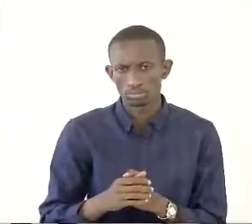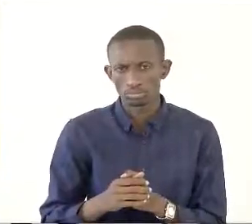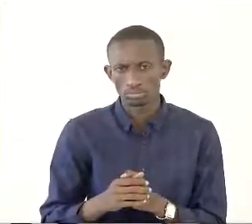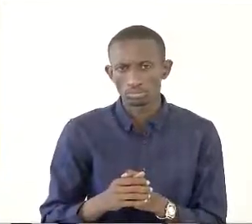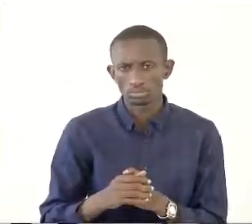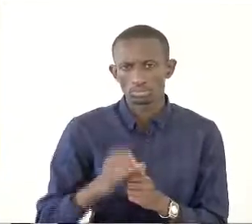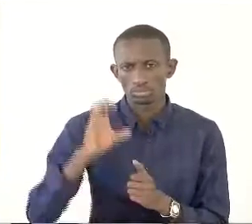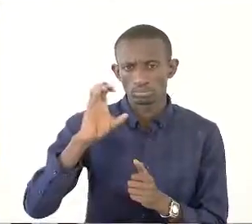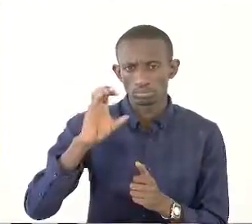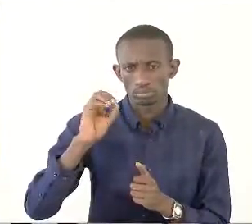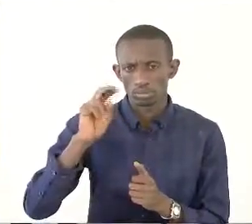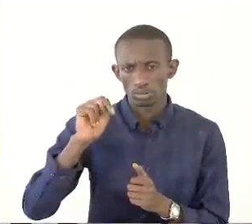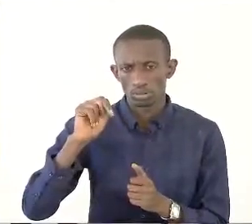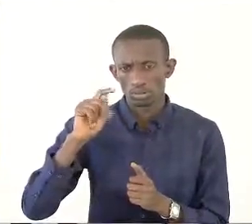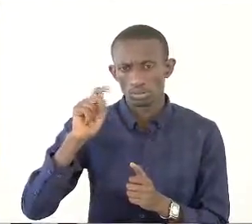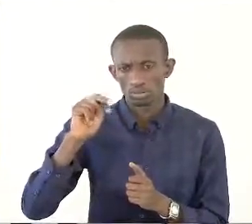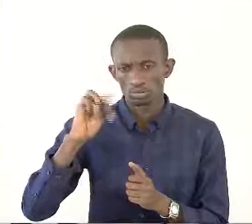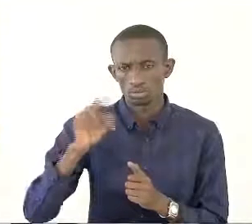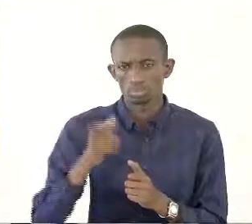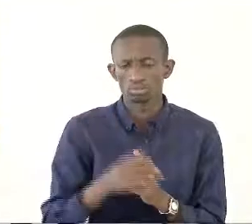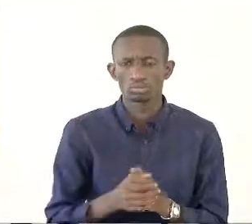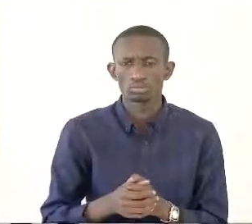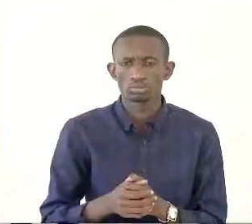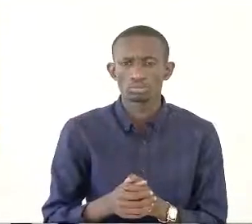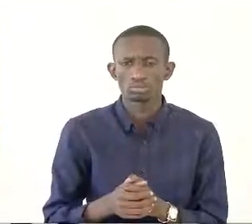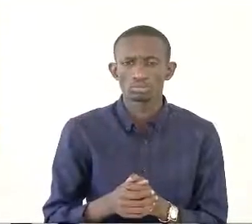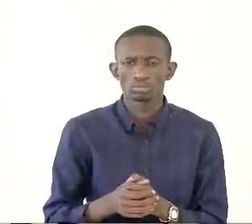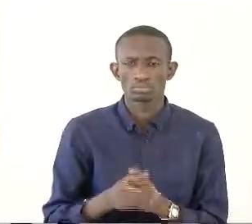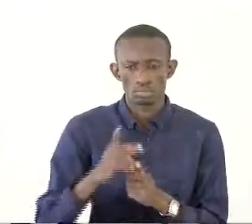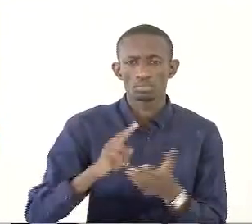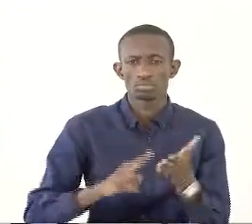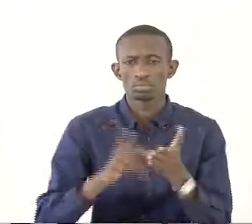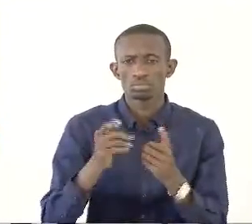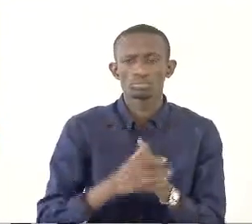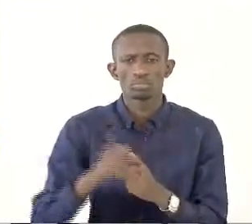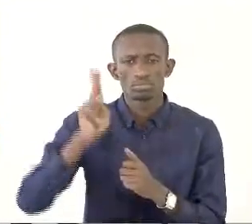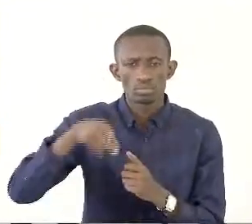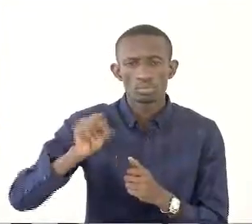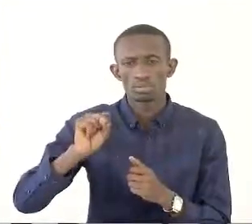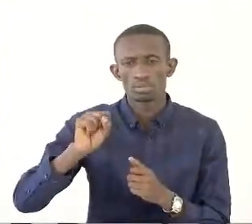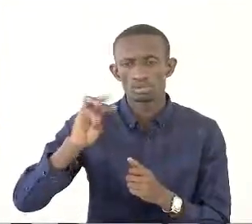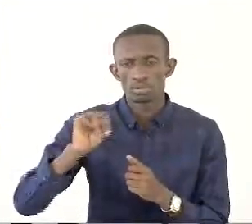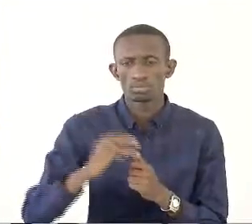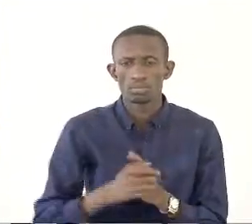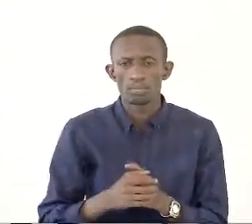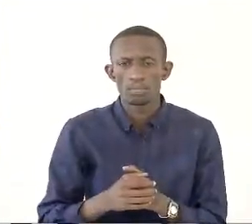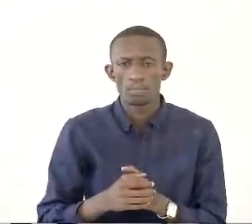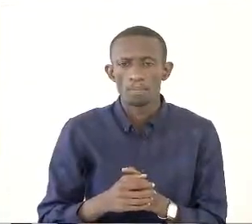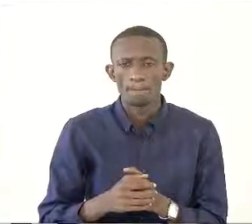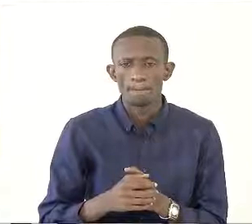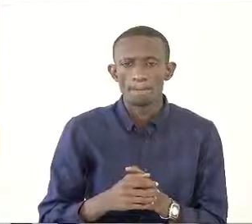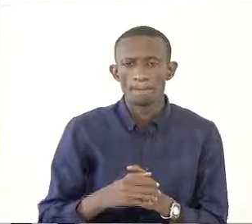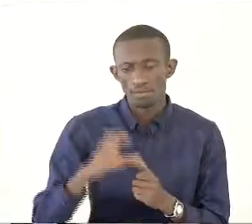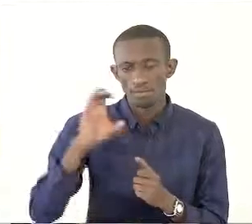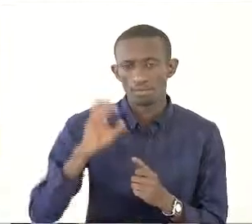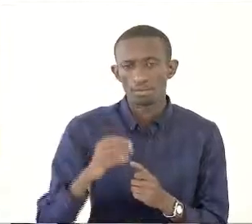counter. So we can say this is the gauge mirror counter, or we use this GM and then C. So it is sometimes